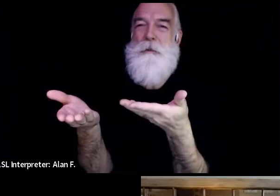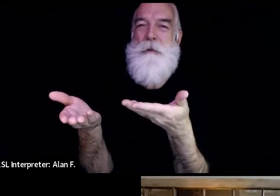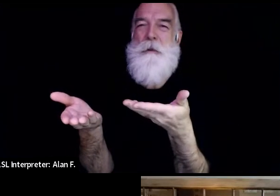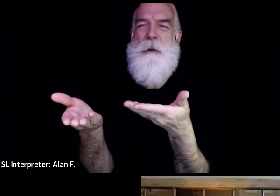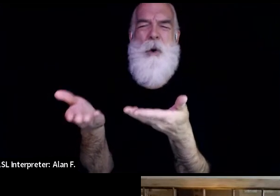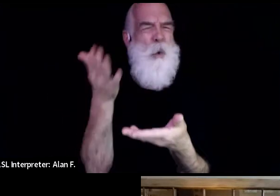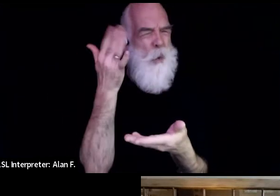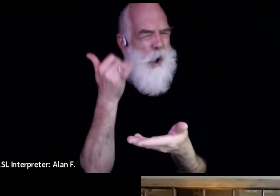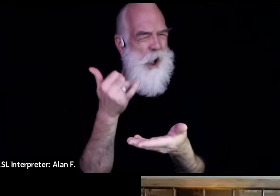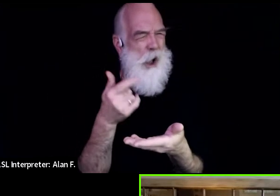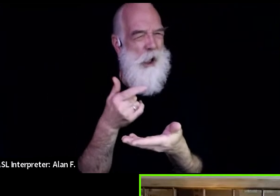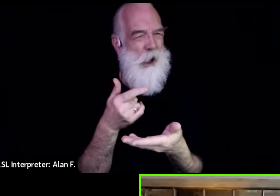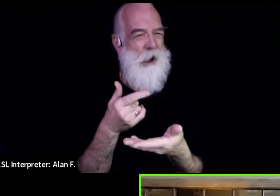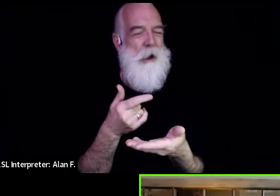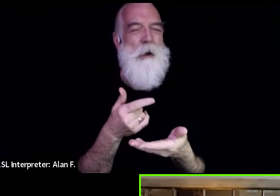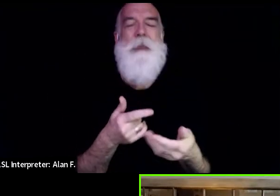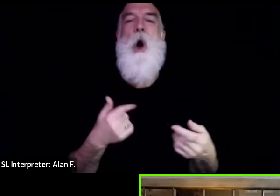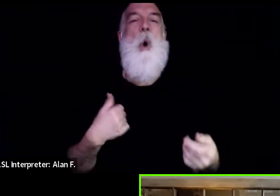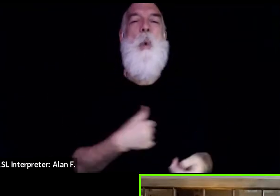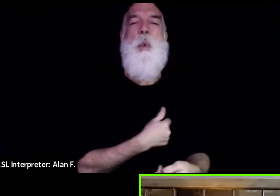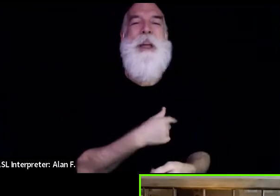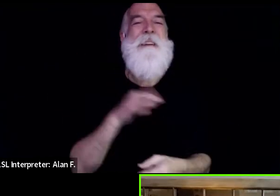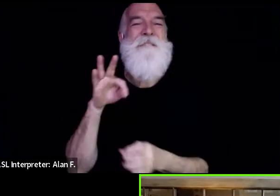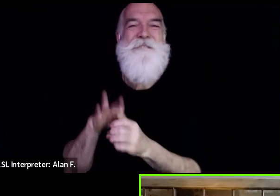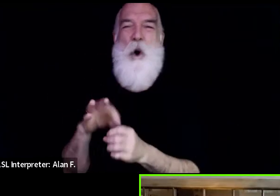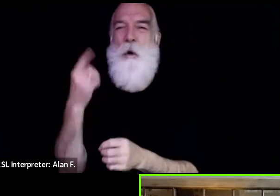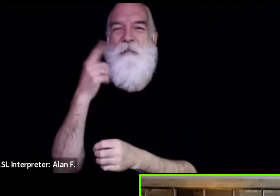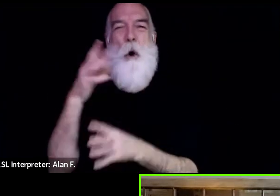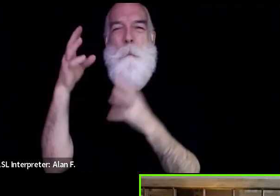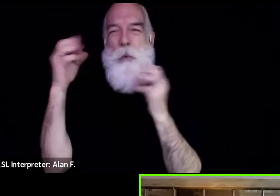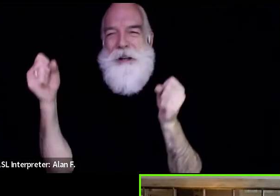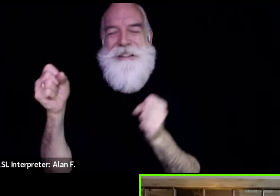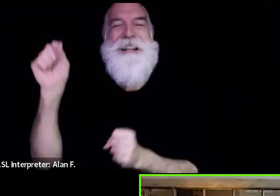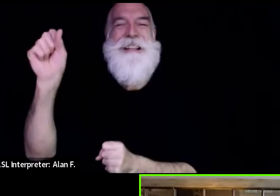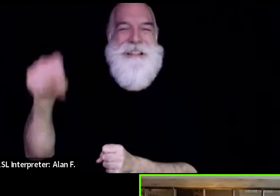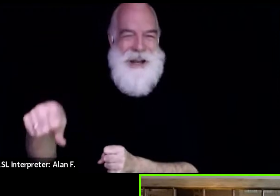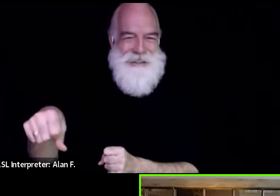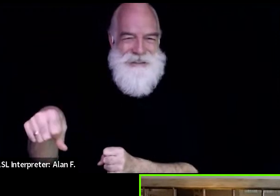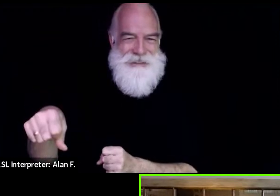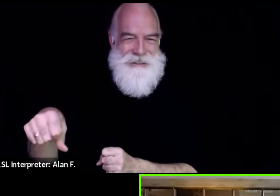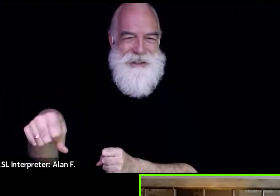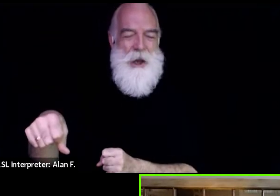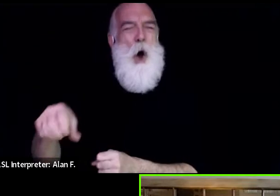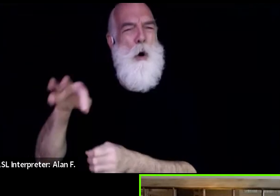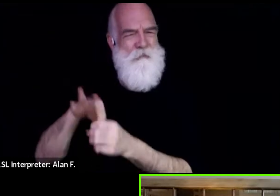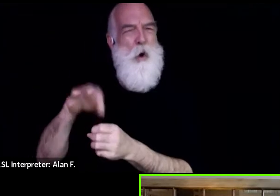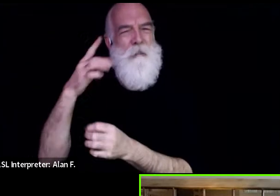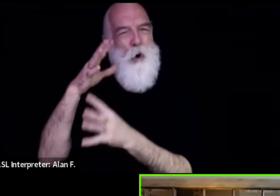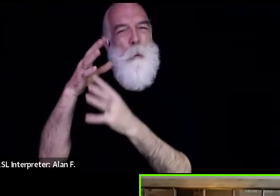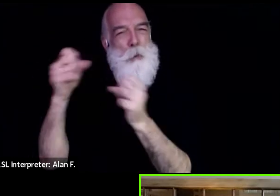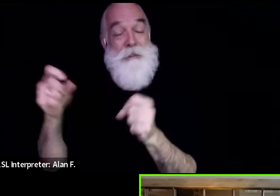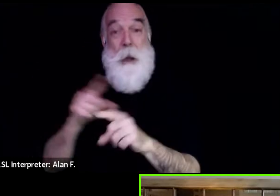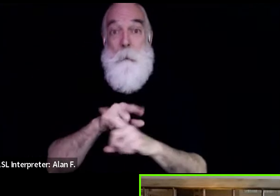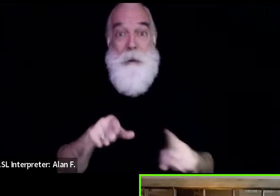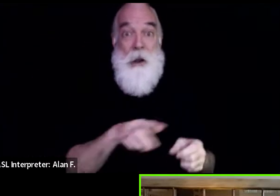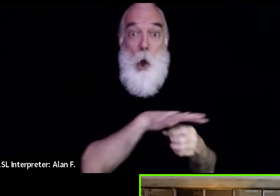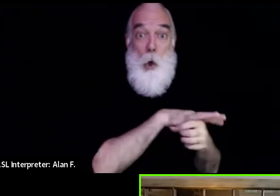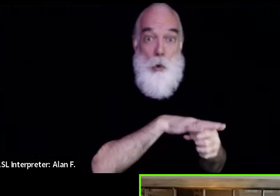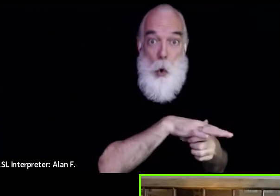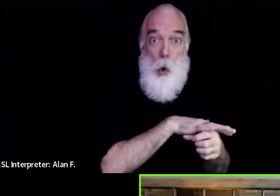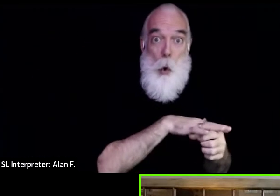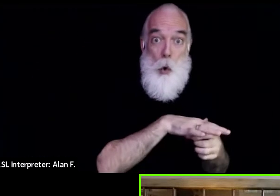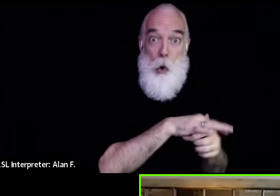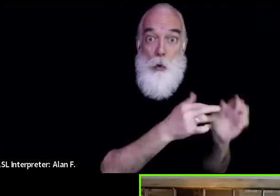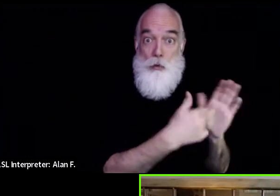for the president. We got to show up each and every time when that state senator, when that local representative